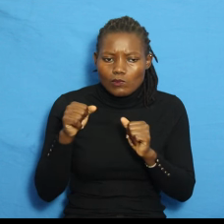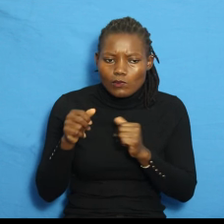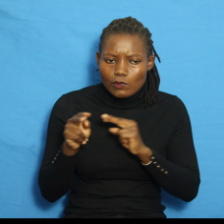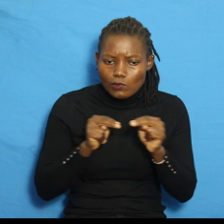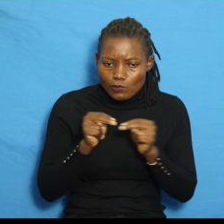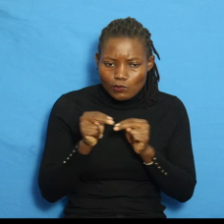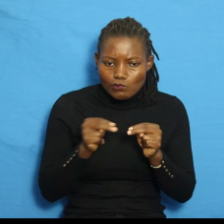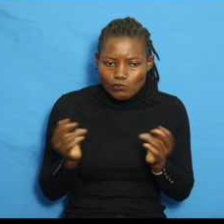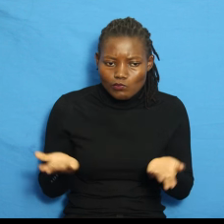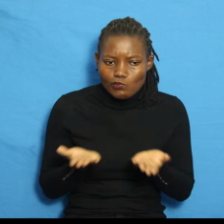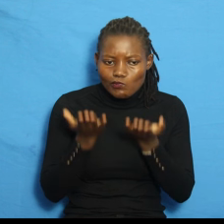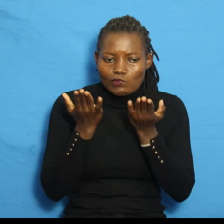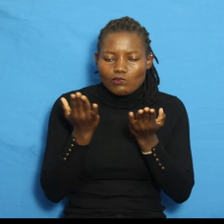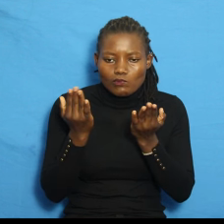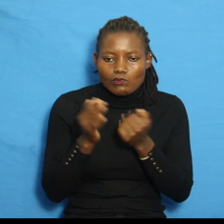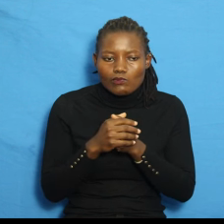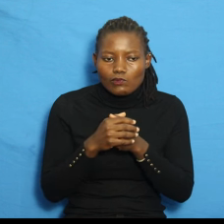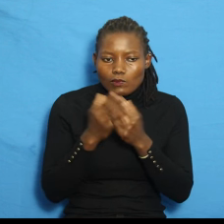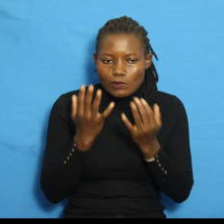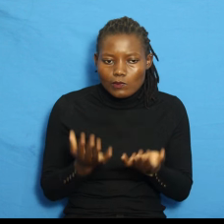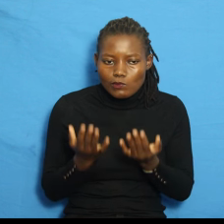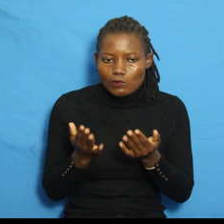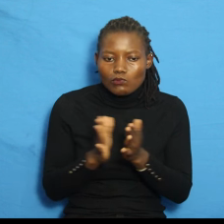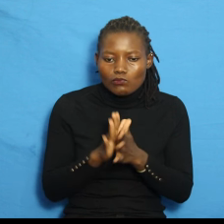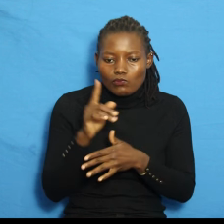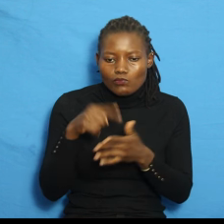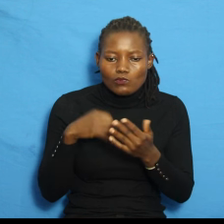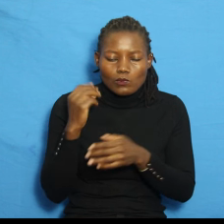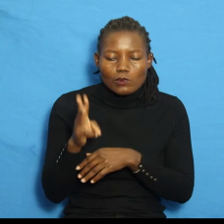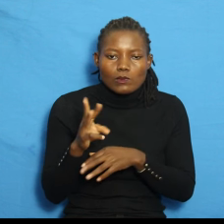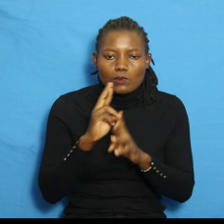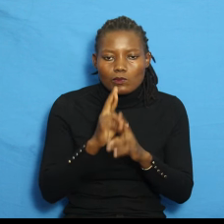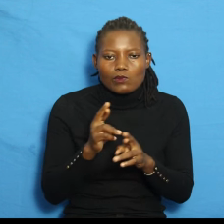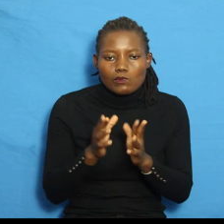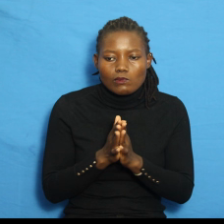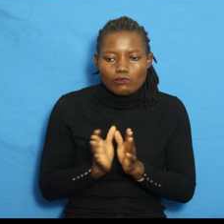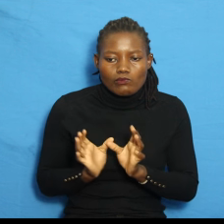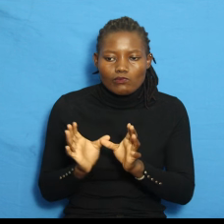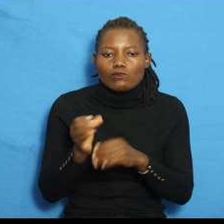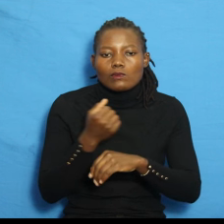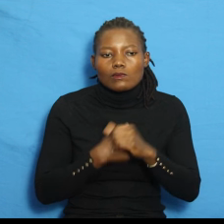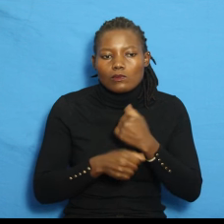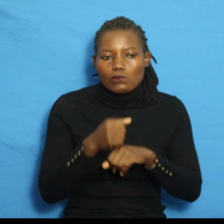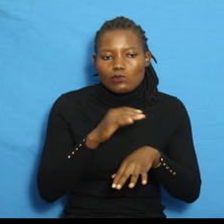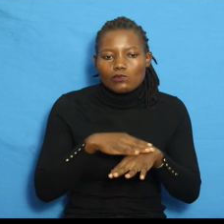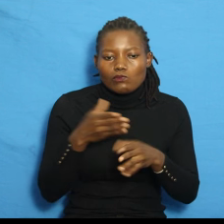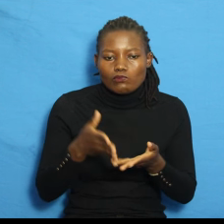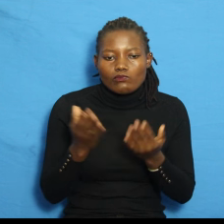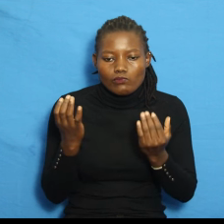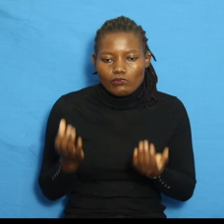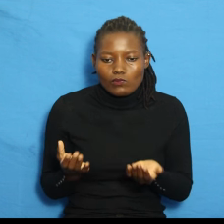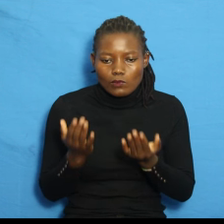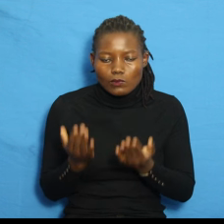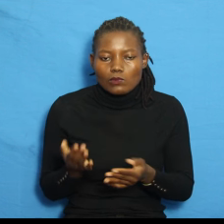that we would ask here is, will they manage to lift this weight? And then what would be the